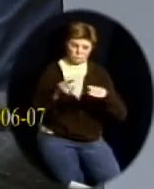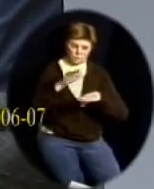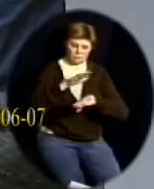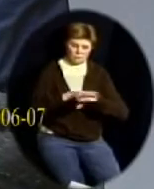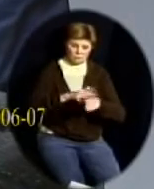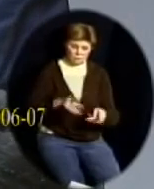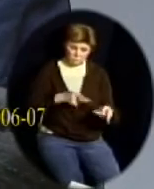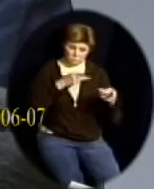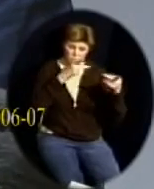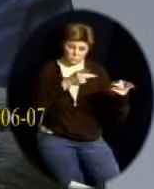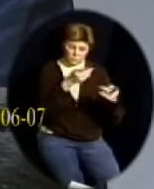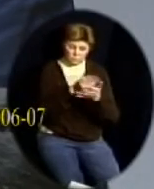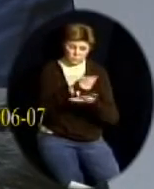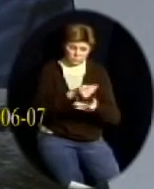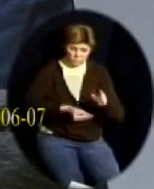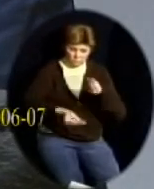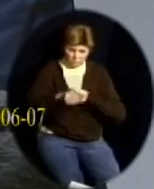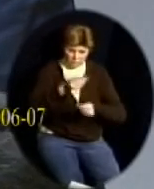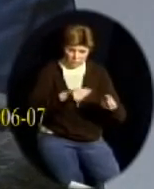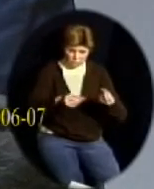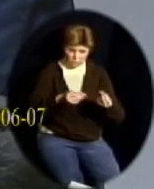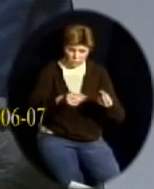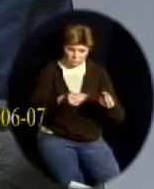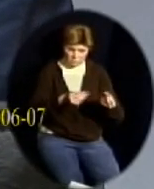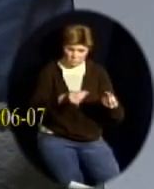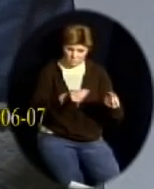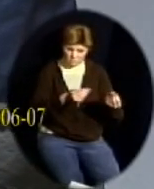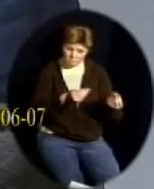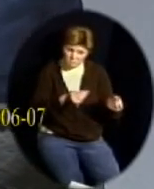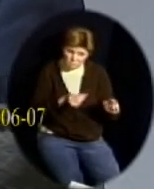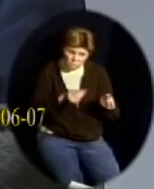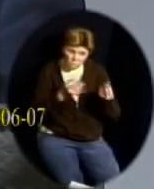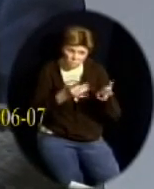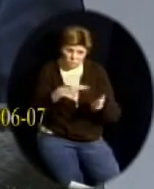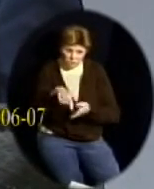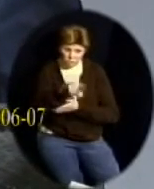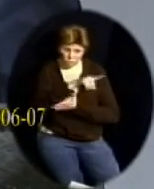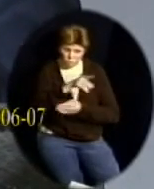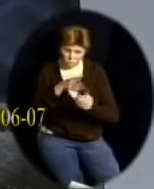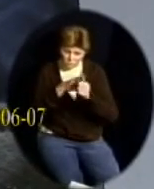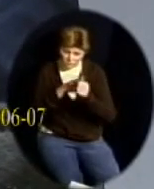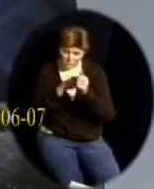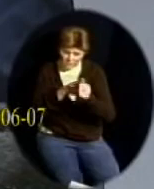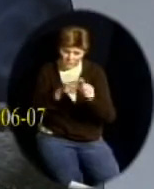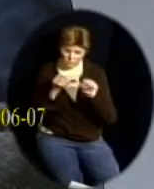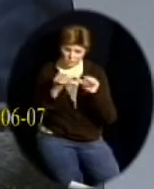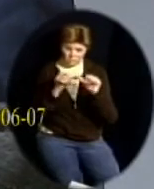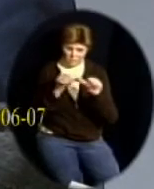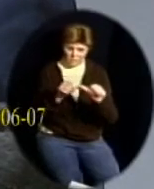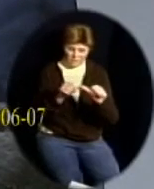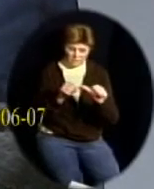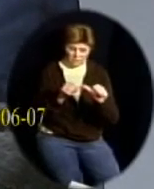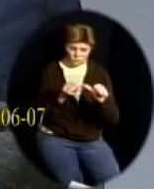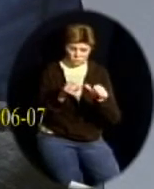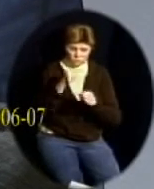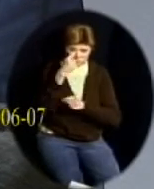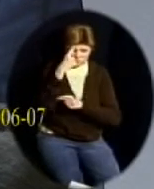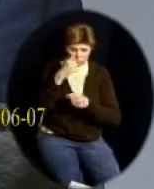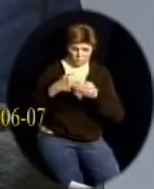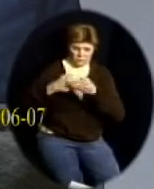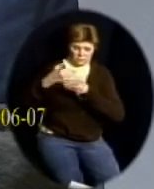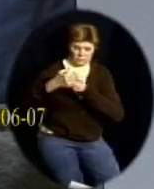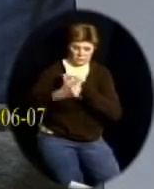your leadership this evening that we can start creating for the August 3 meeting. And so right now, if people are planning on looking at the